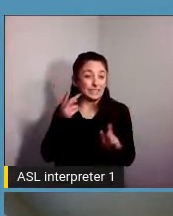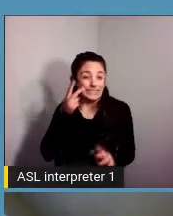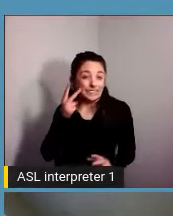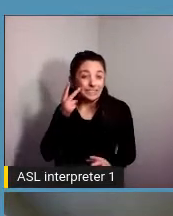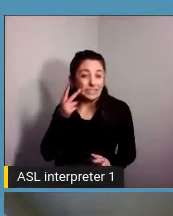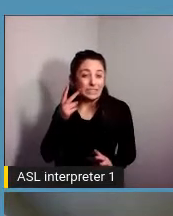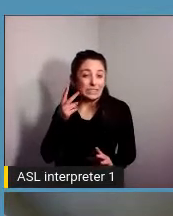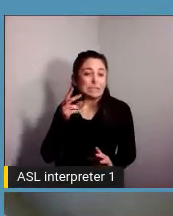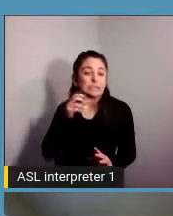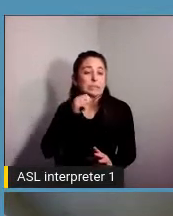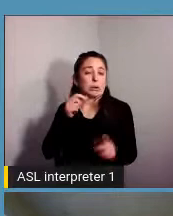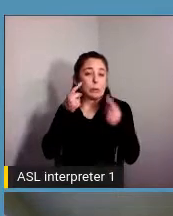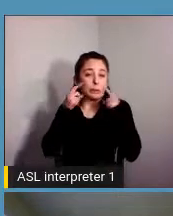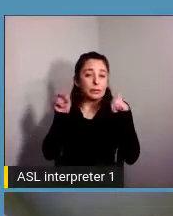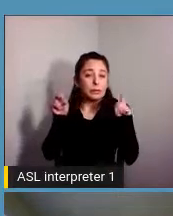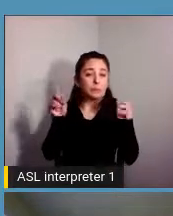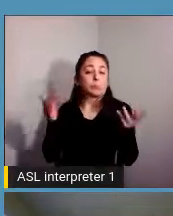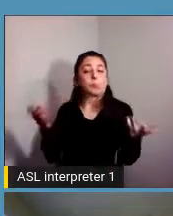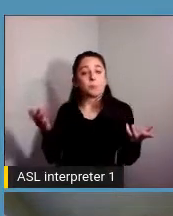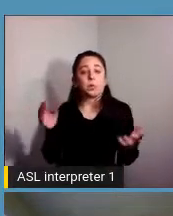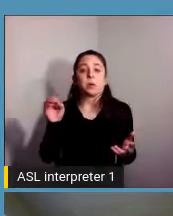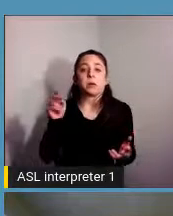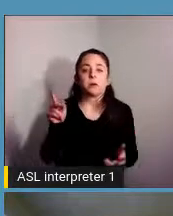it's not working. Okay.